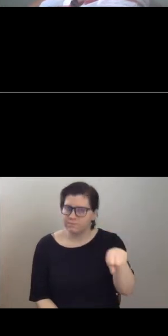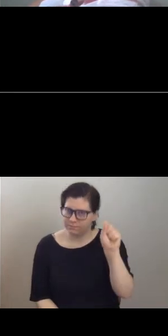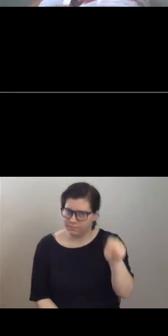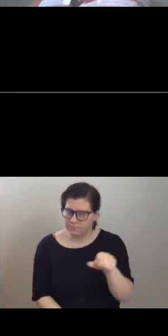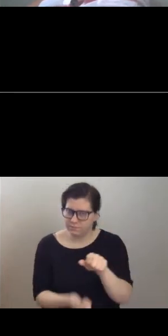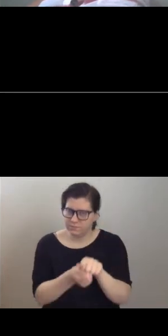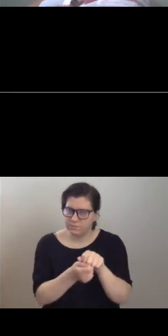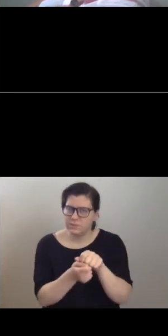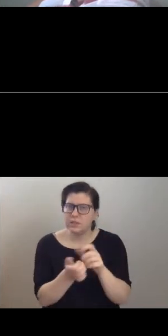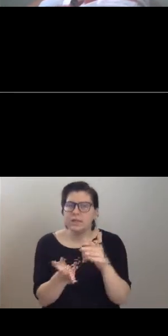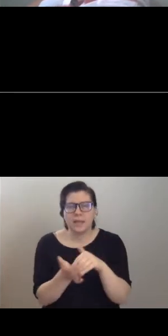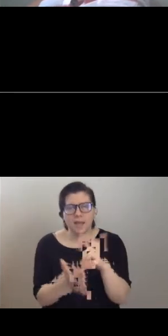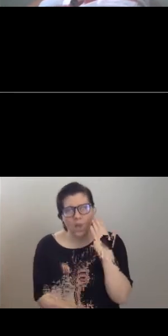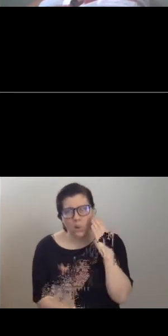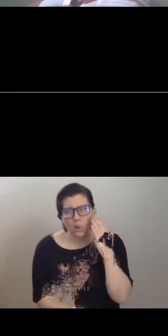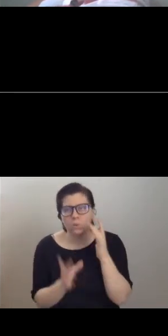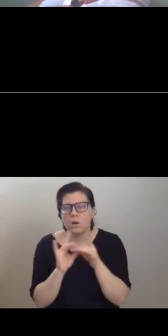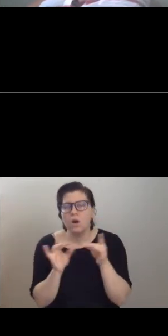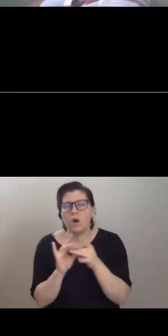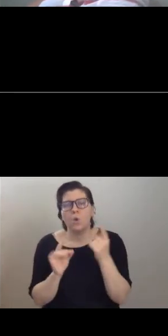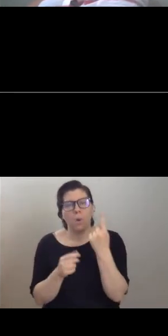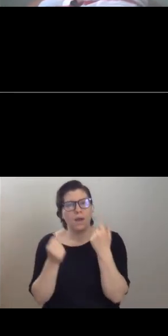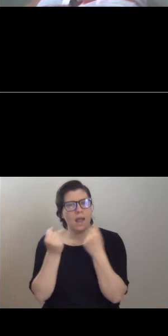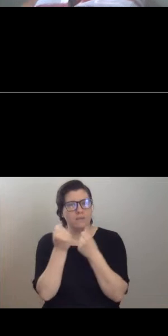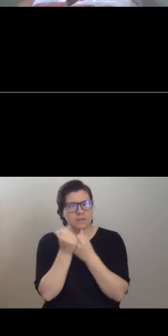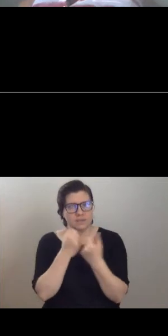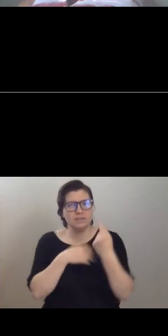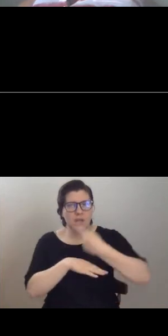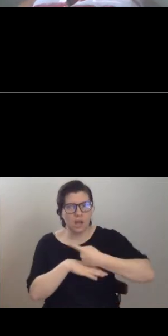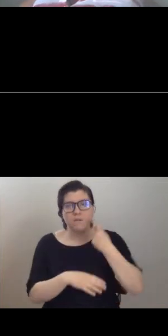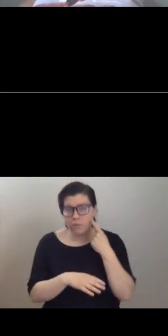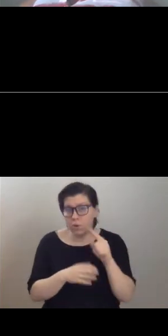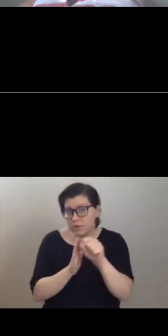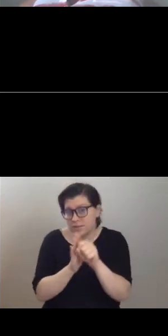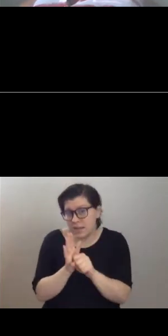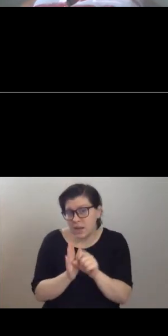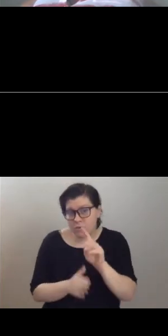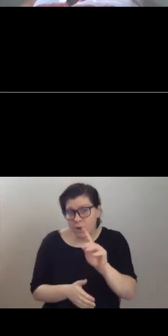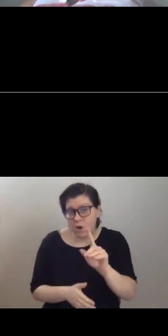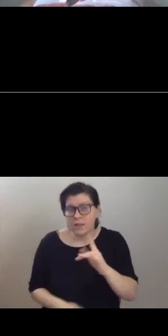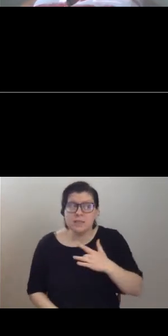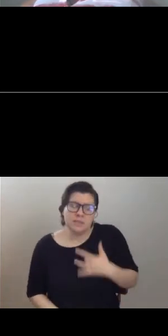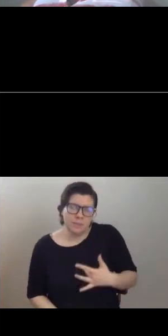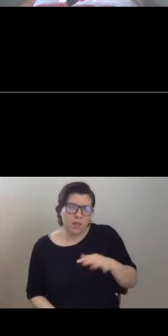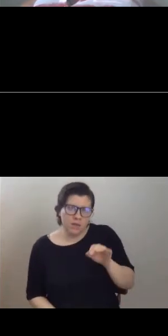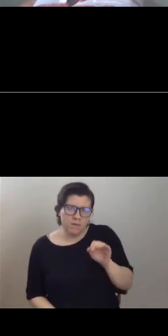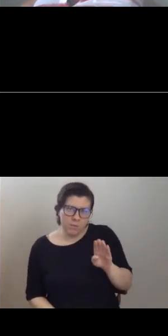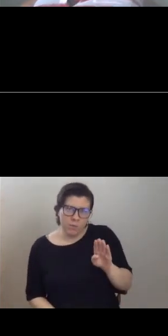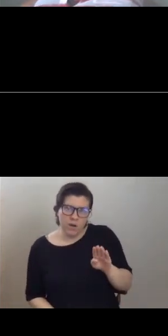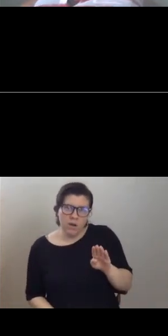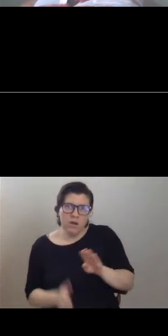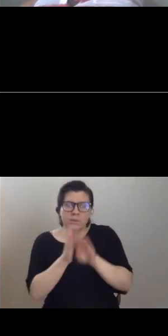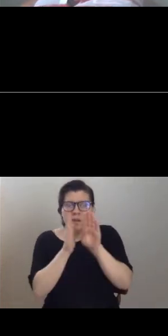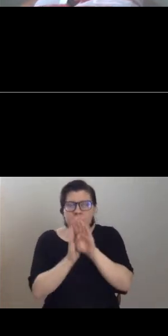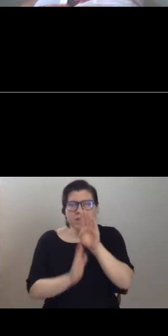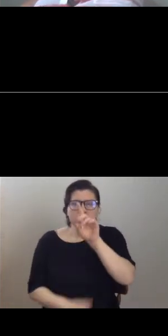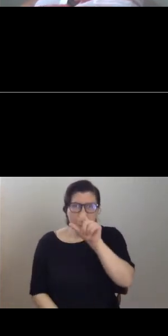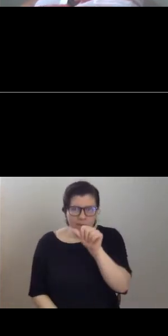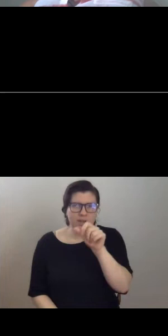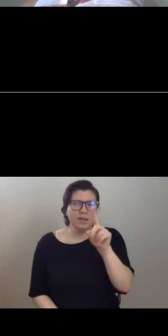one advocacy day that's for the state of Maryland, typically in February, the Developmental Disabilities